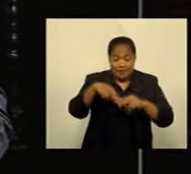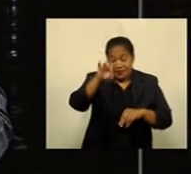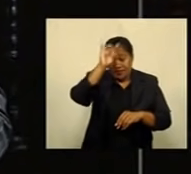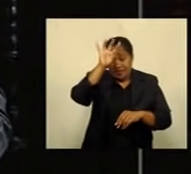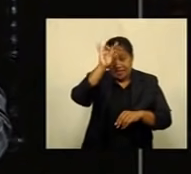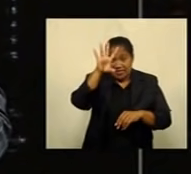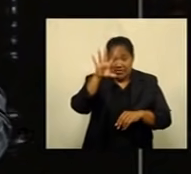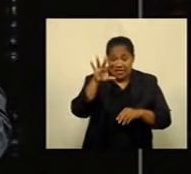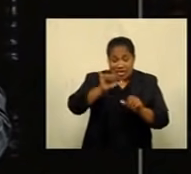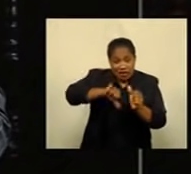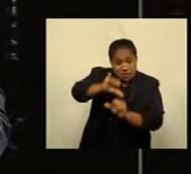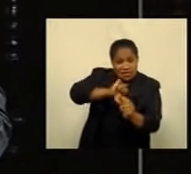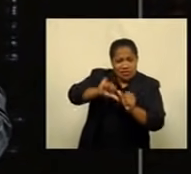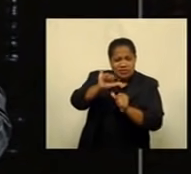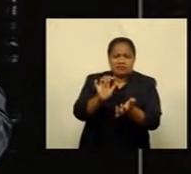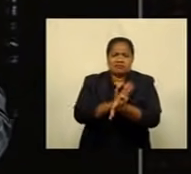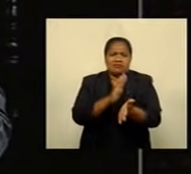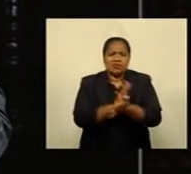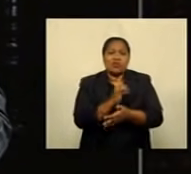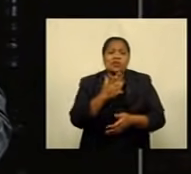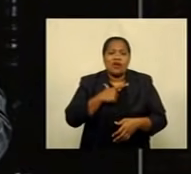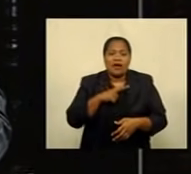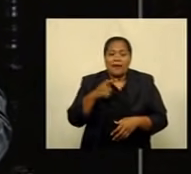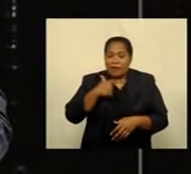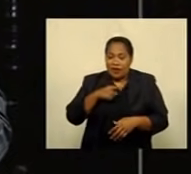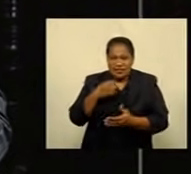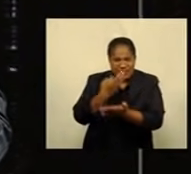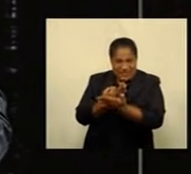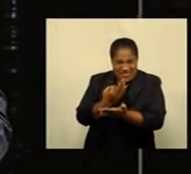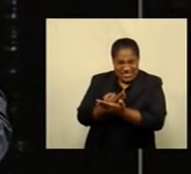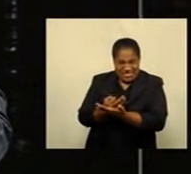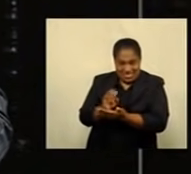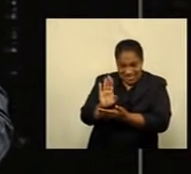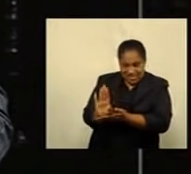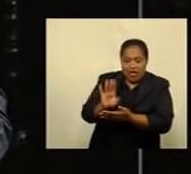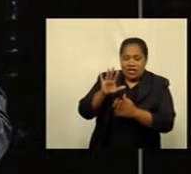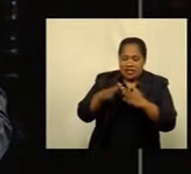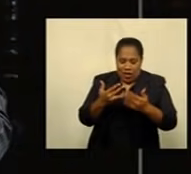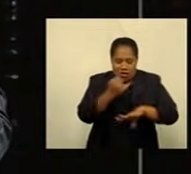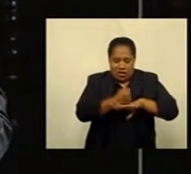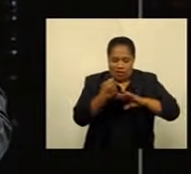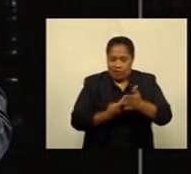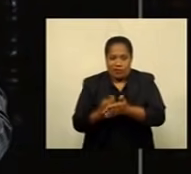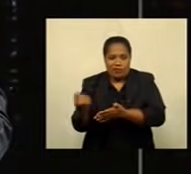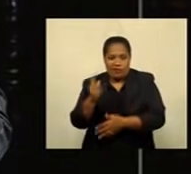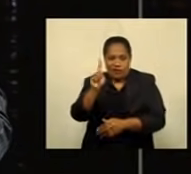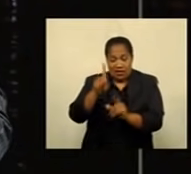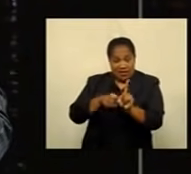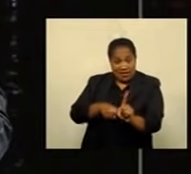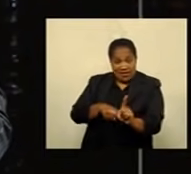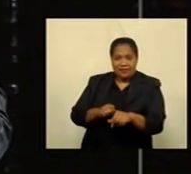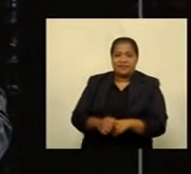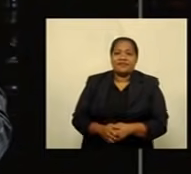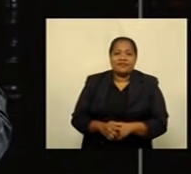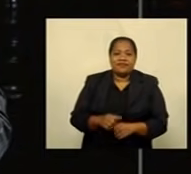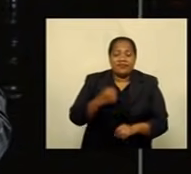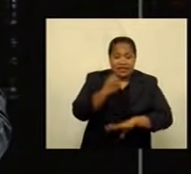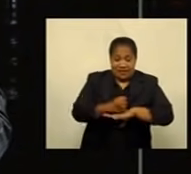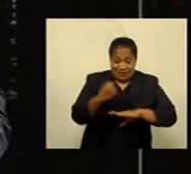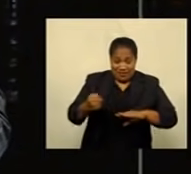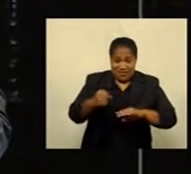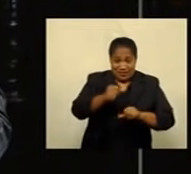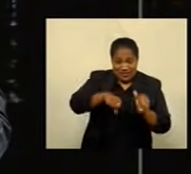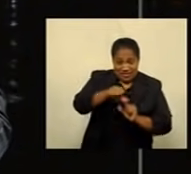is grateful that base fees will now be paid by the government for 1 year. Association Secretary Ashwin Lal says this will